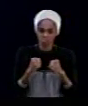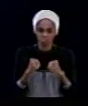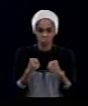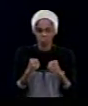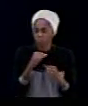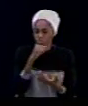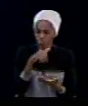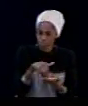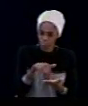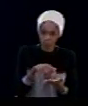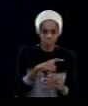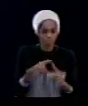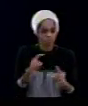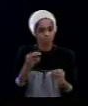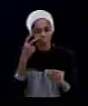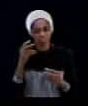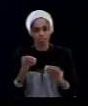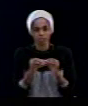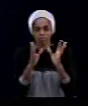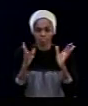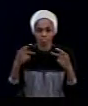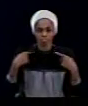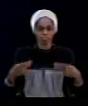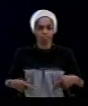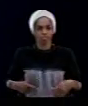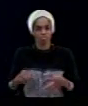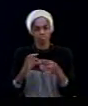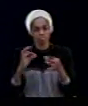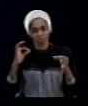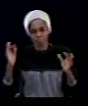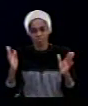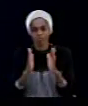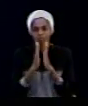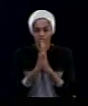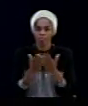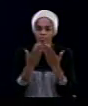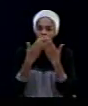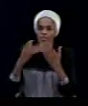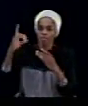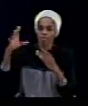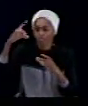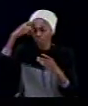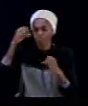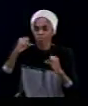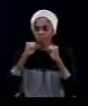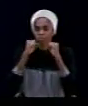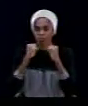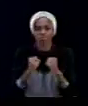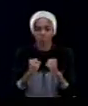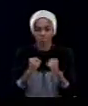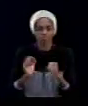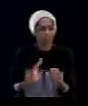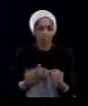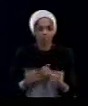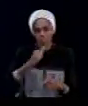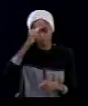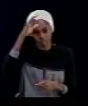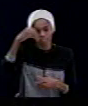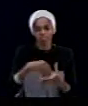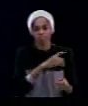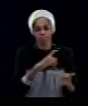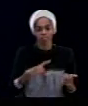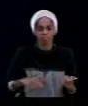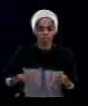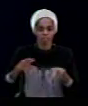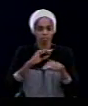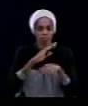always shining, even physically. Let's worship the name of the Lord. Let's give God all the glory and honor in the name